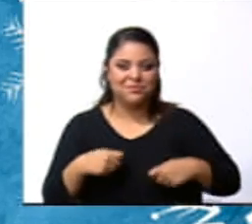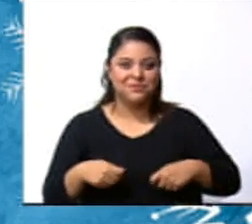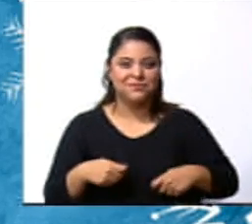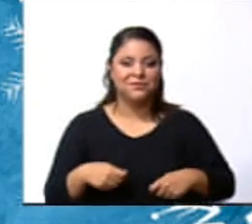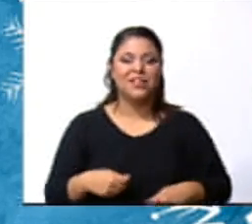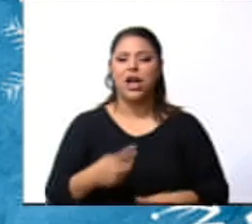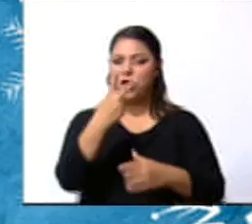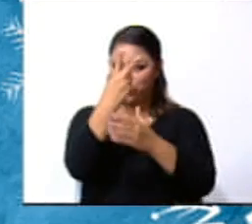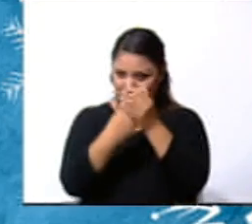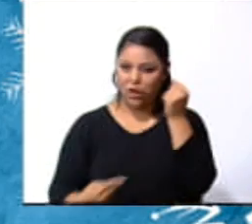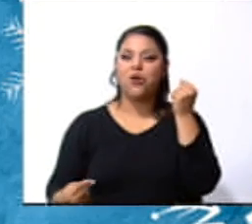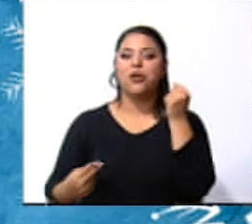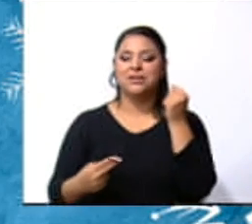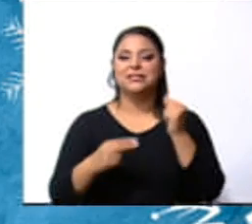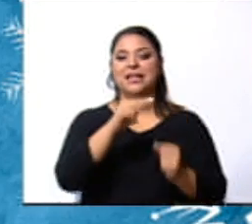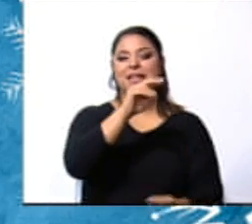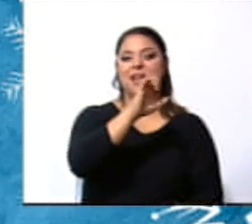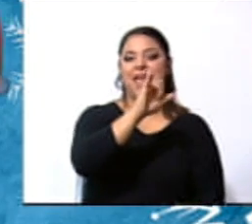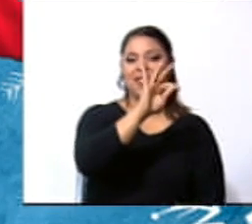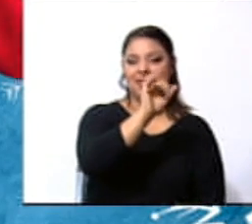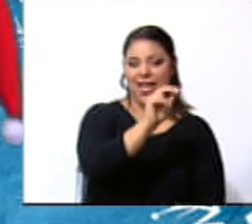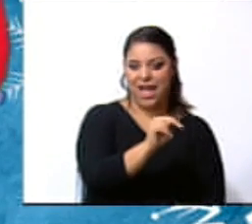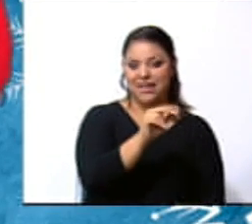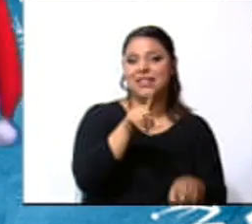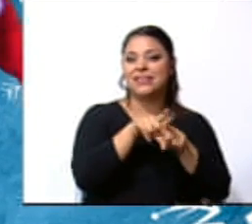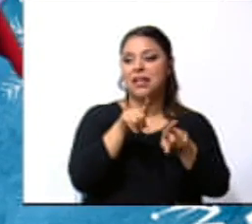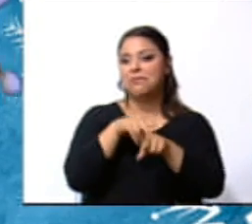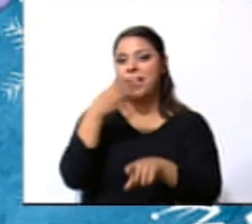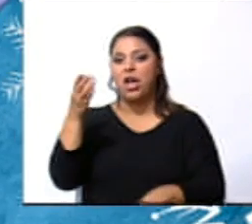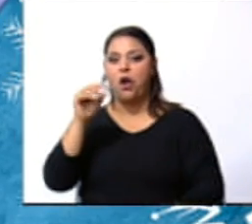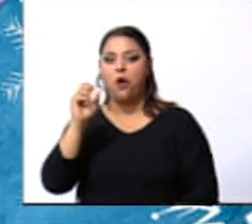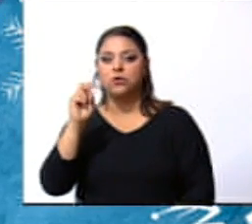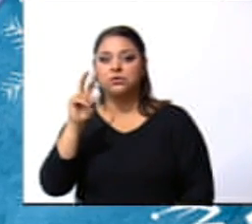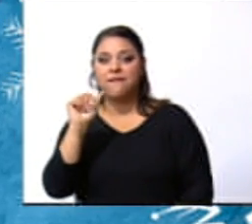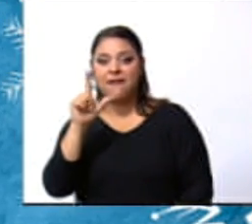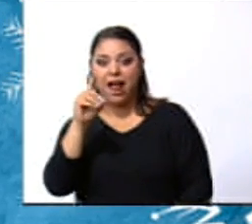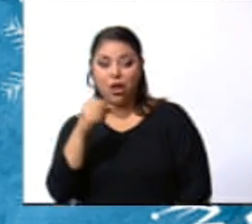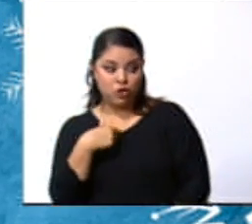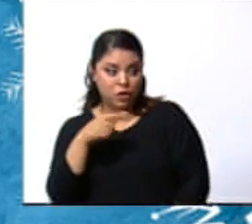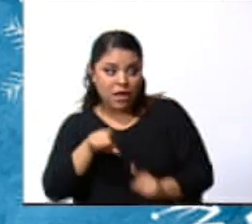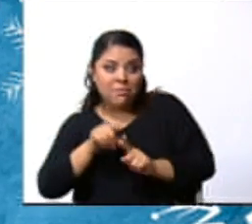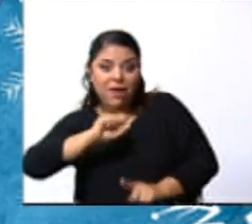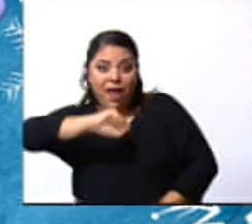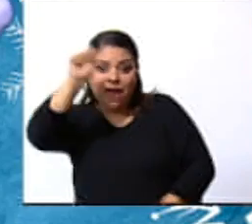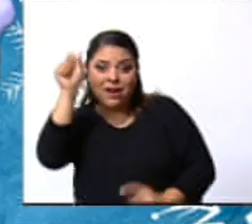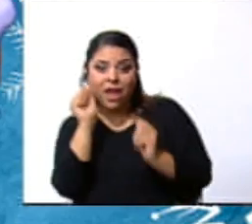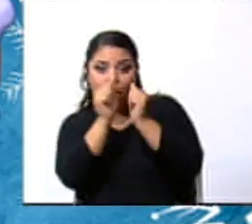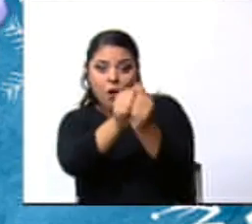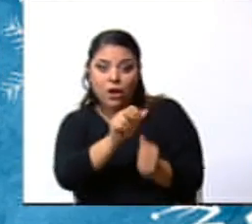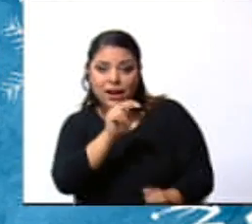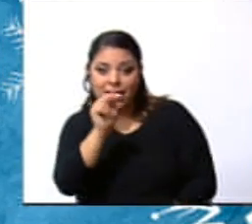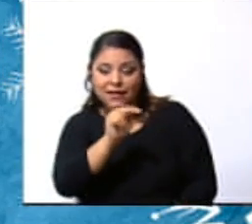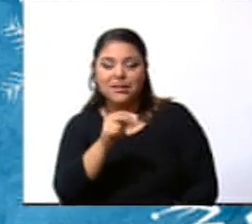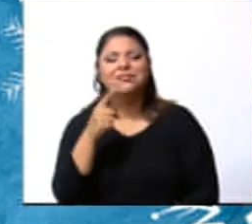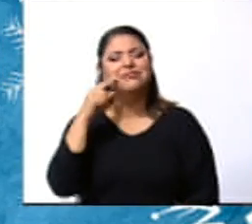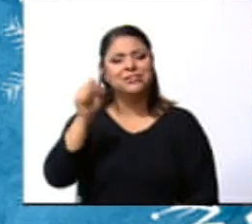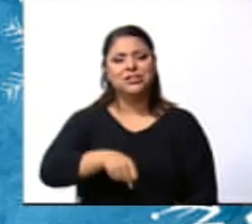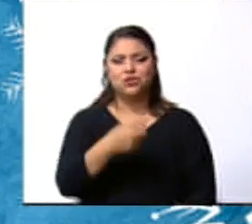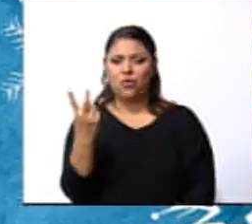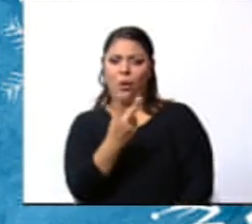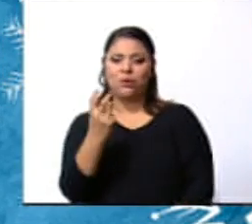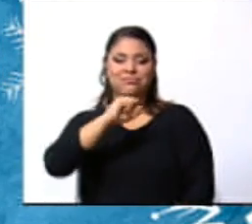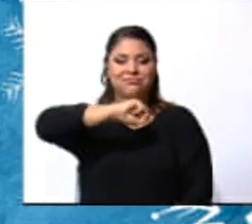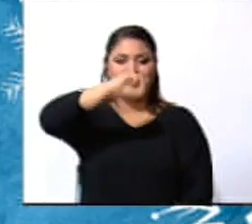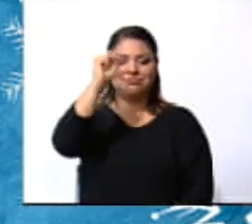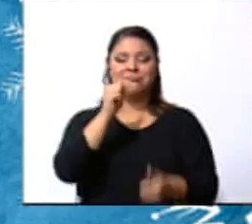both of you, Nathan and Osvaldo. Am I the winner with Nathan? Yes, you are the winners. Good